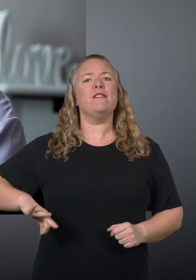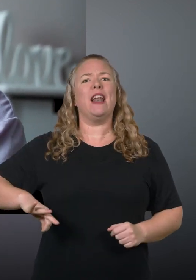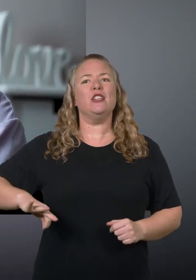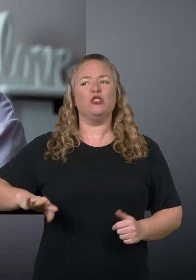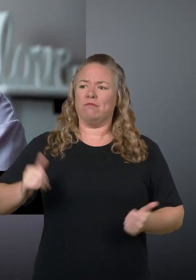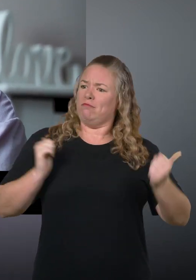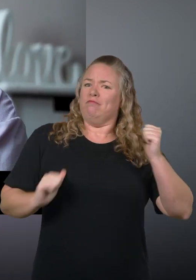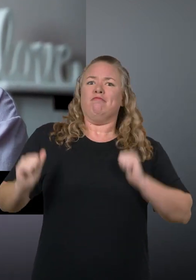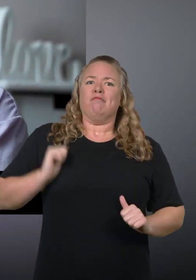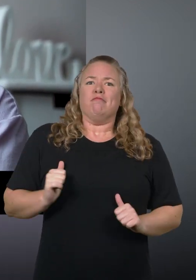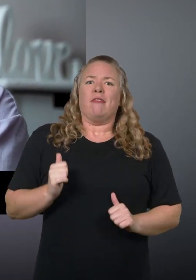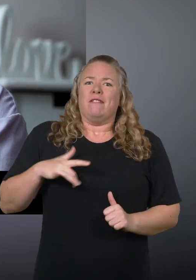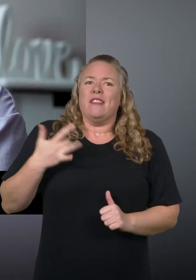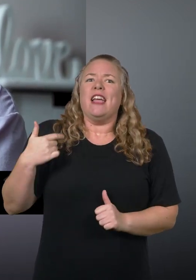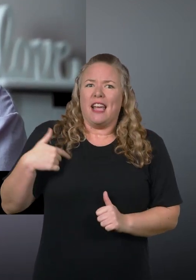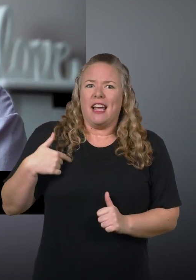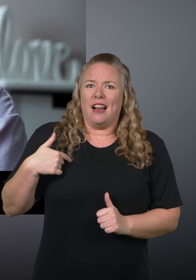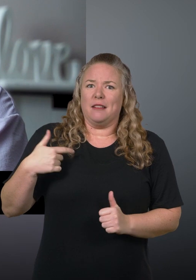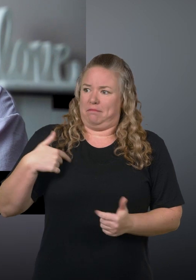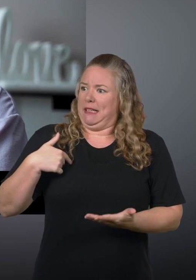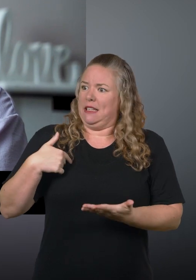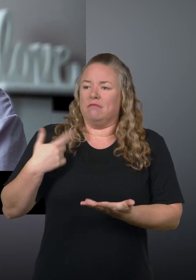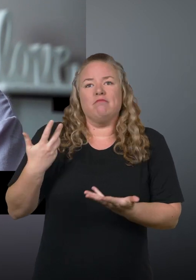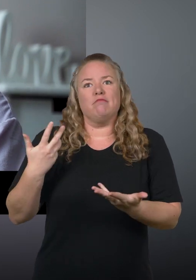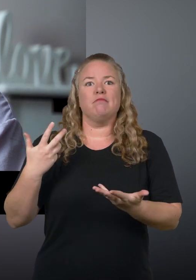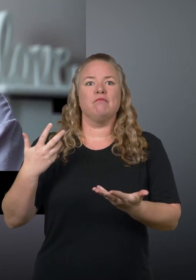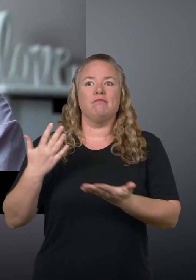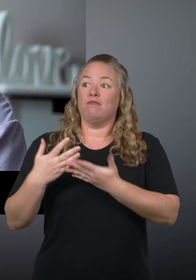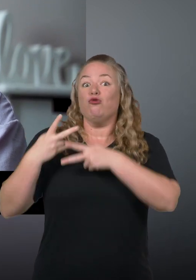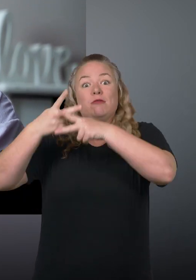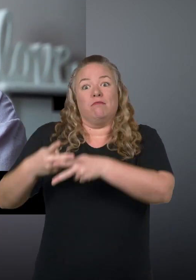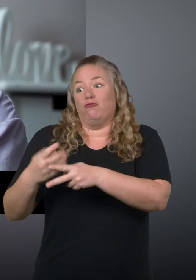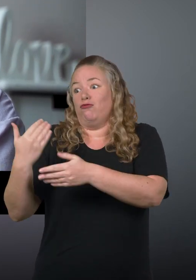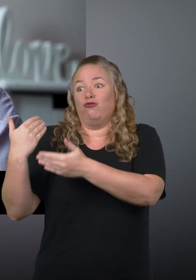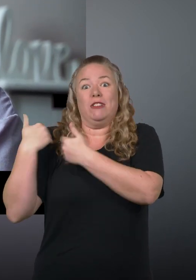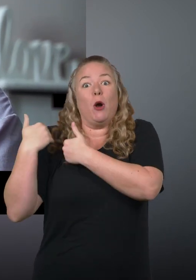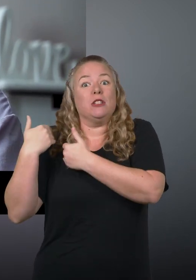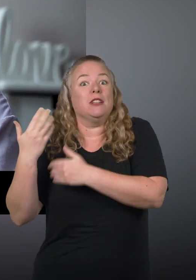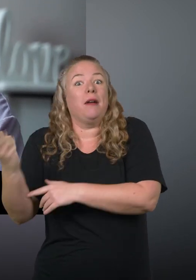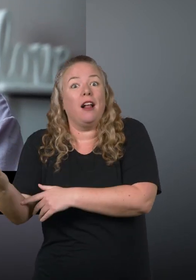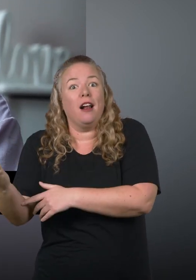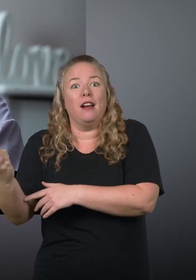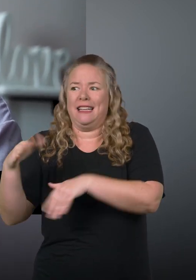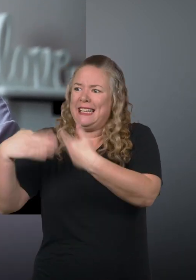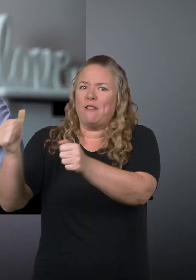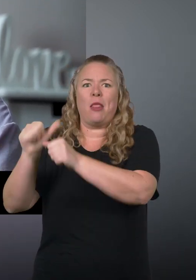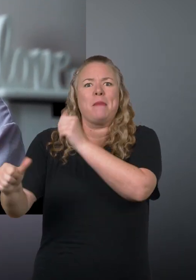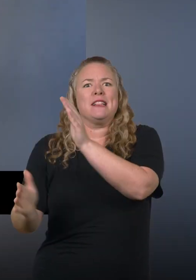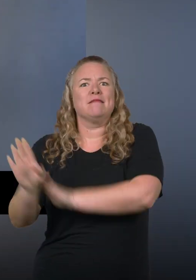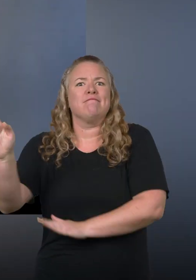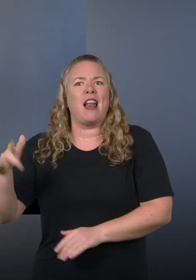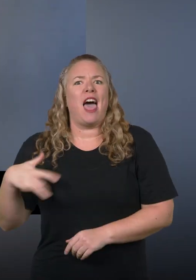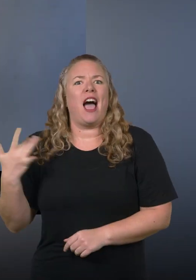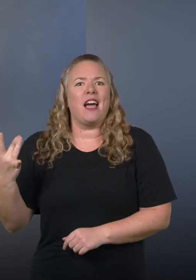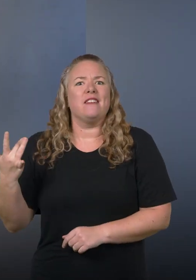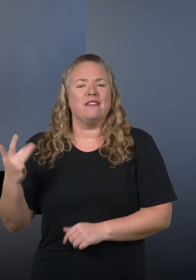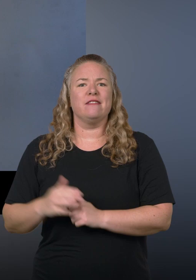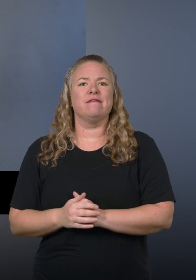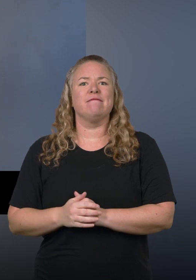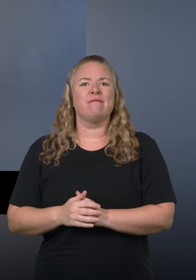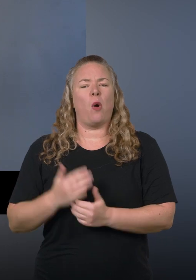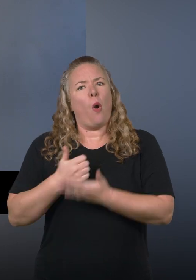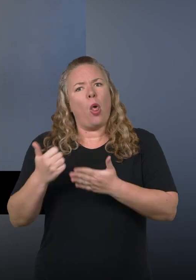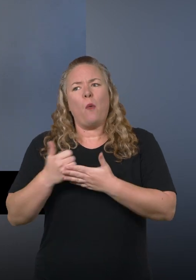and an honour to be, I suppose, that responsible for her and giving her the best life. We've always been